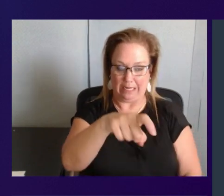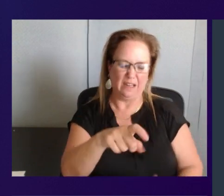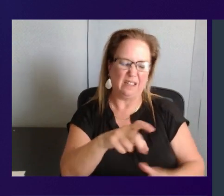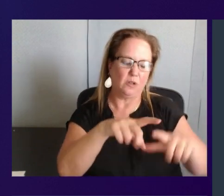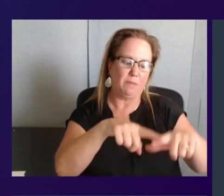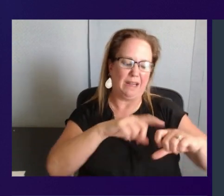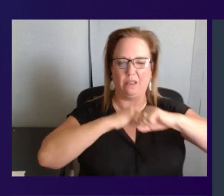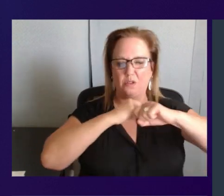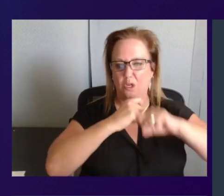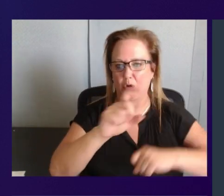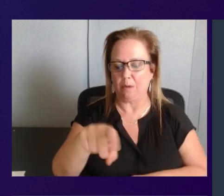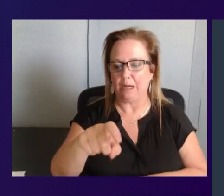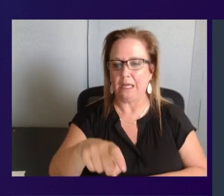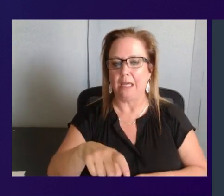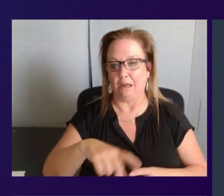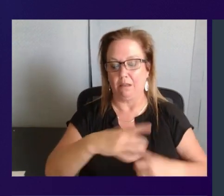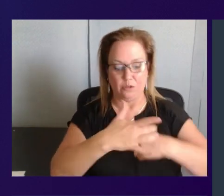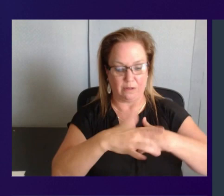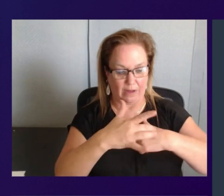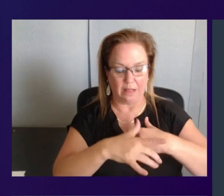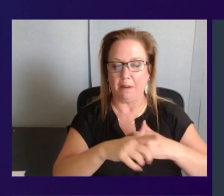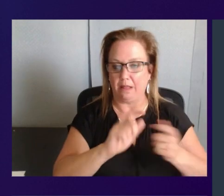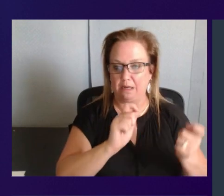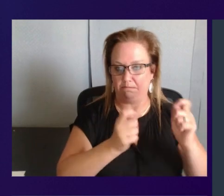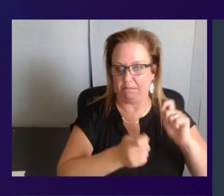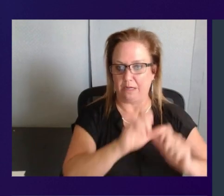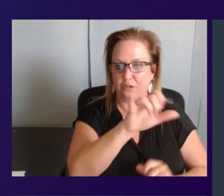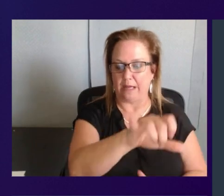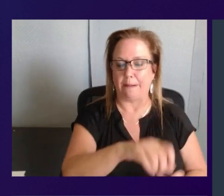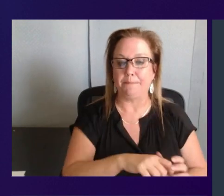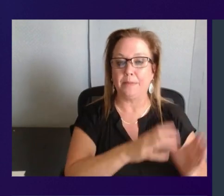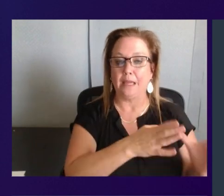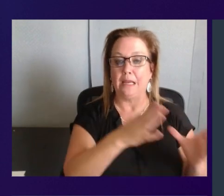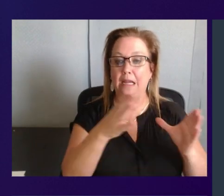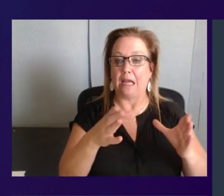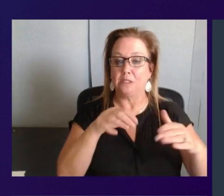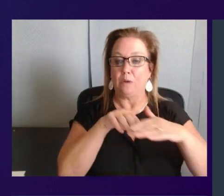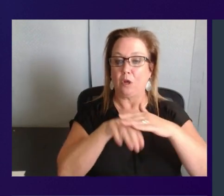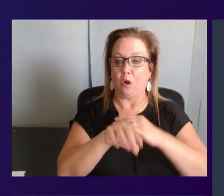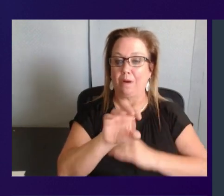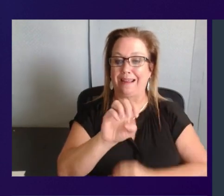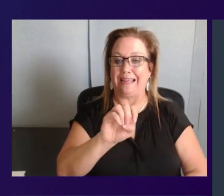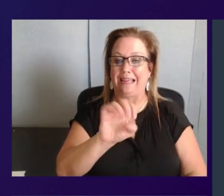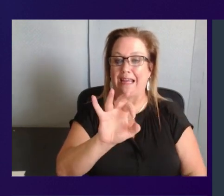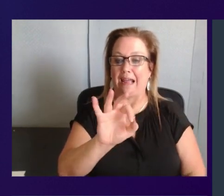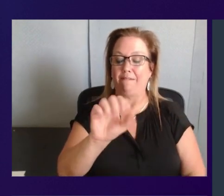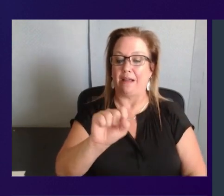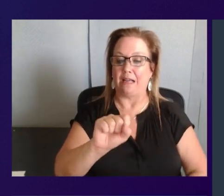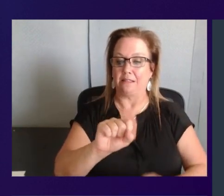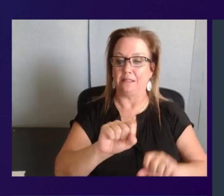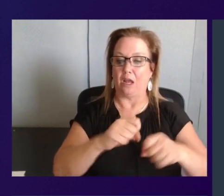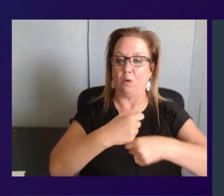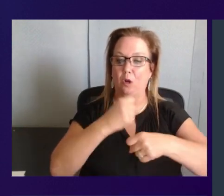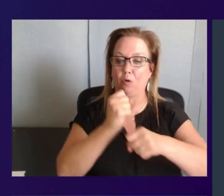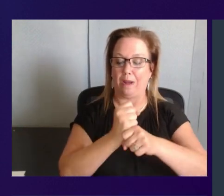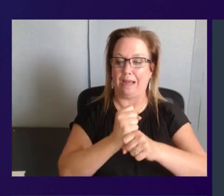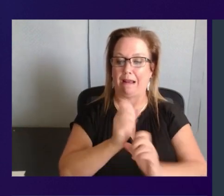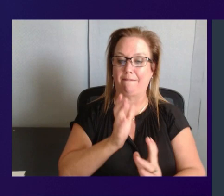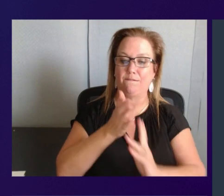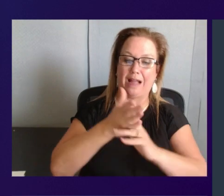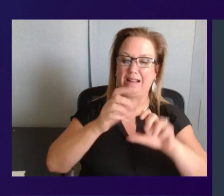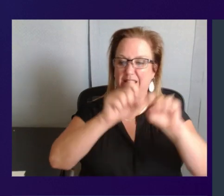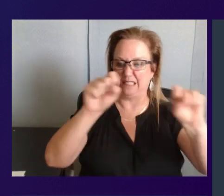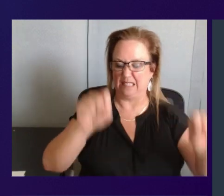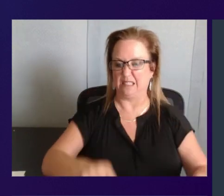security we need, there's certainly availability to be able to do that. Next, we go into the EFS console and we create an EFS file system